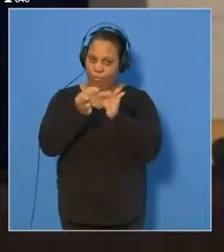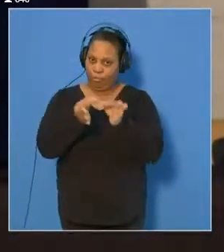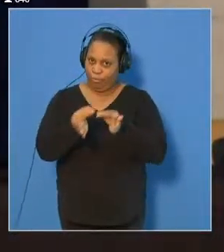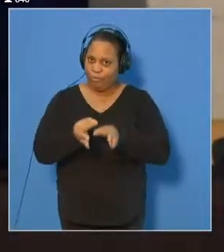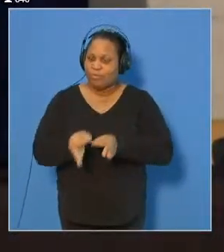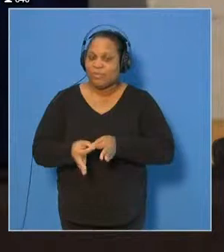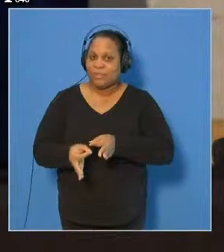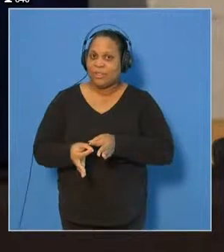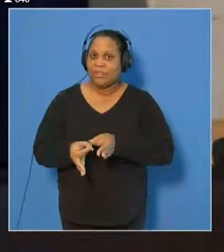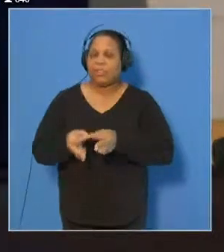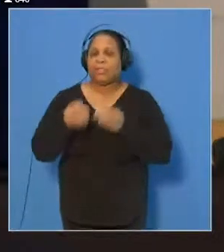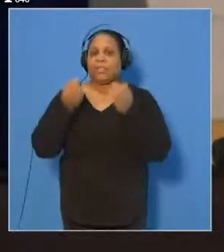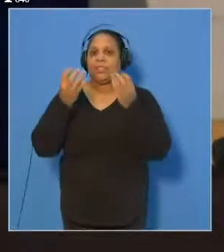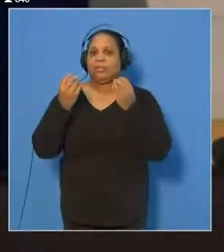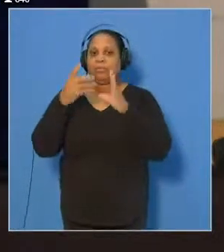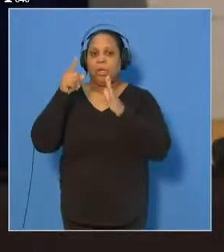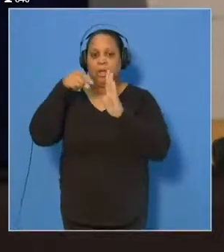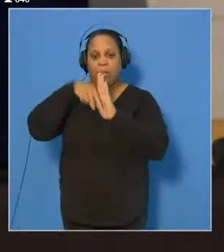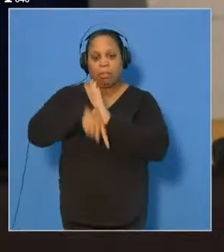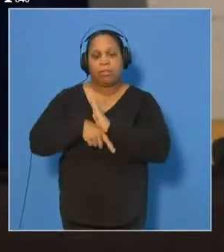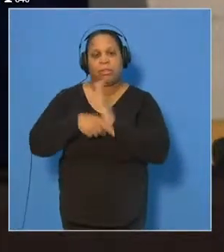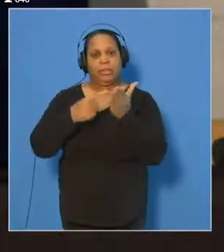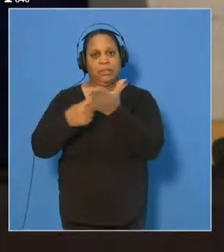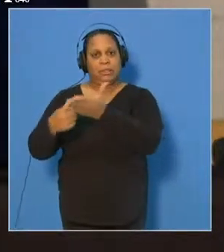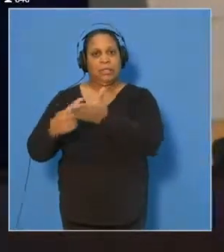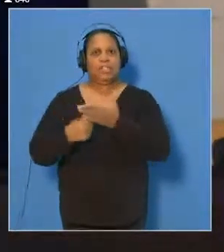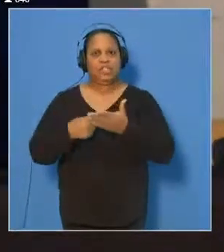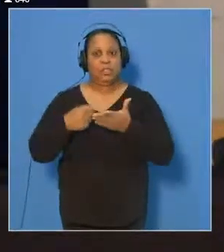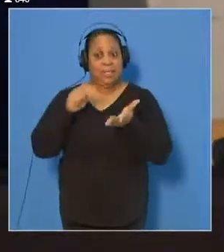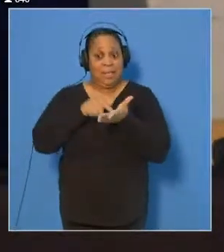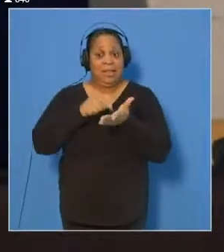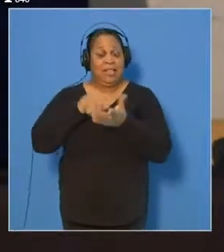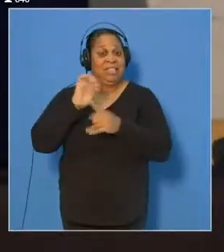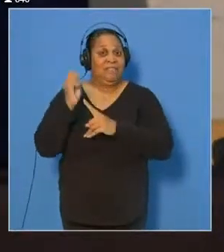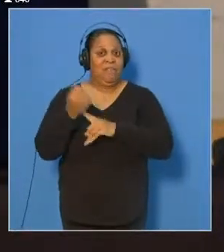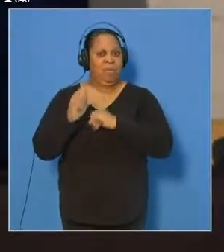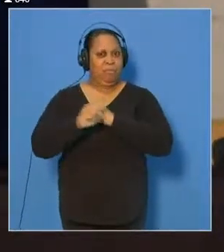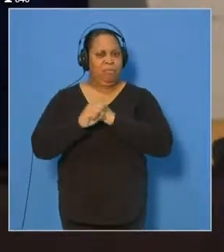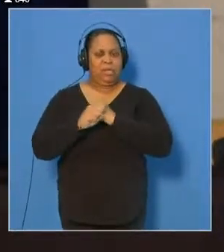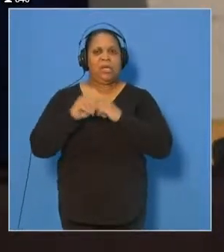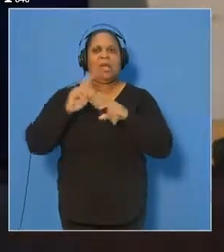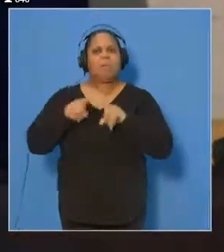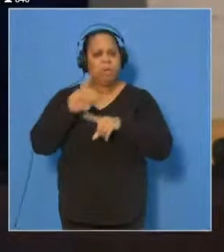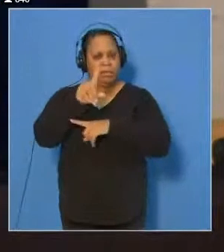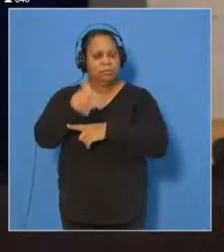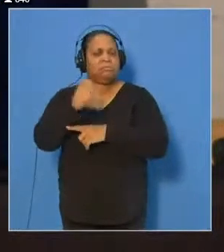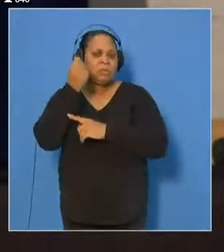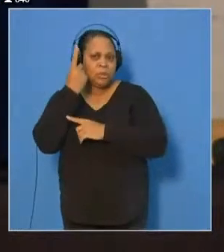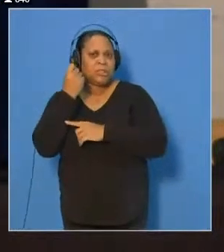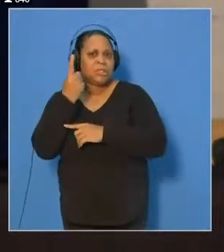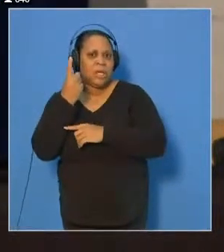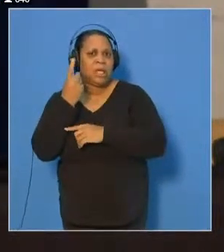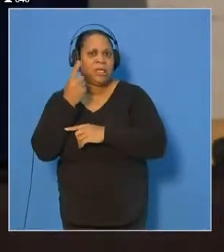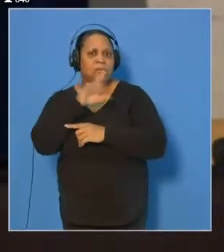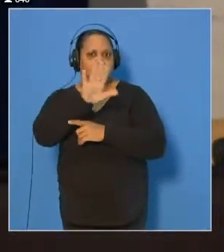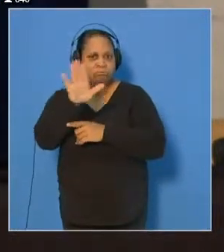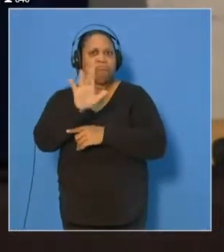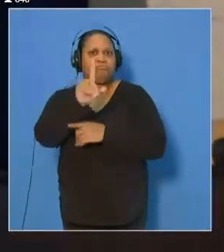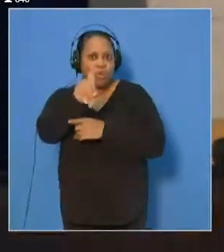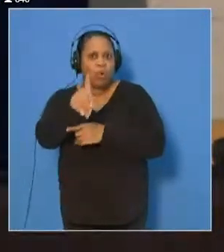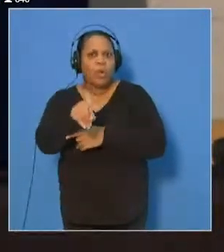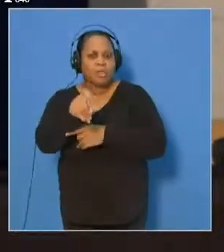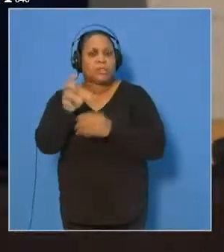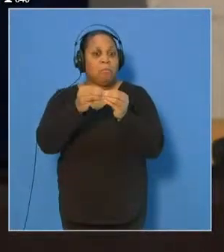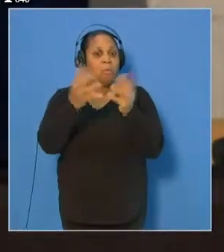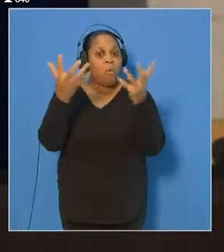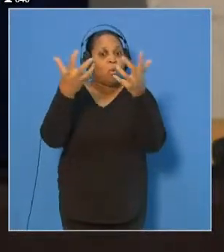have a discussion on in this setting. But I think people do need to understand it so that their questioning is